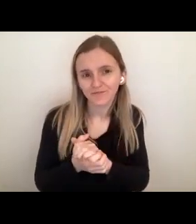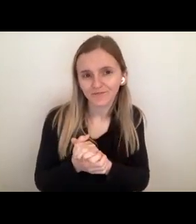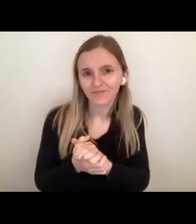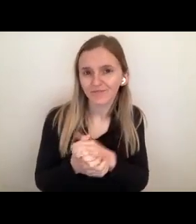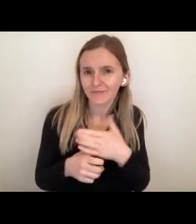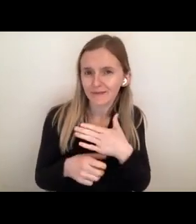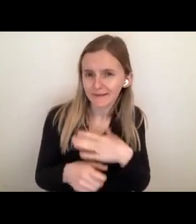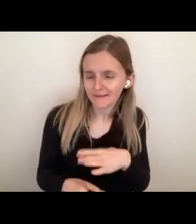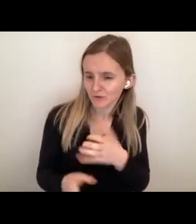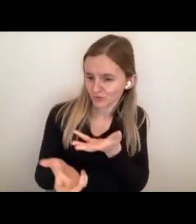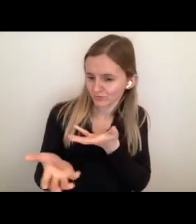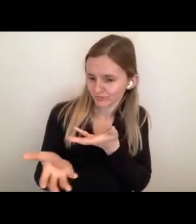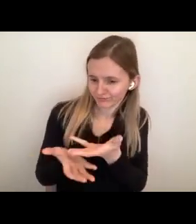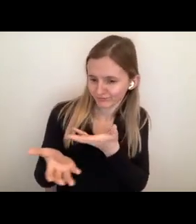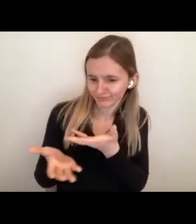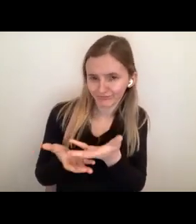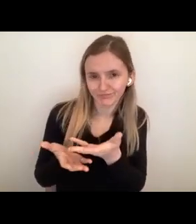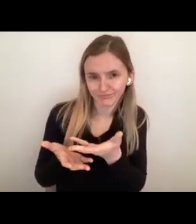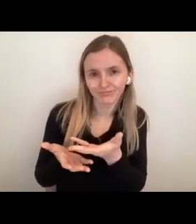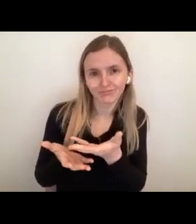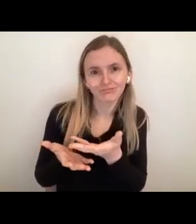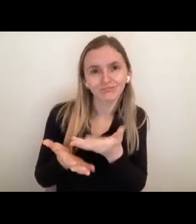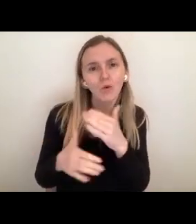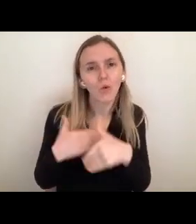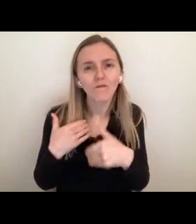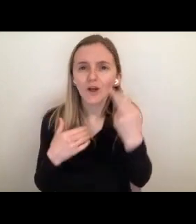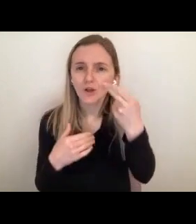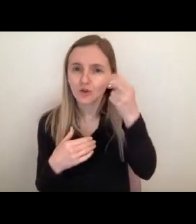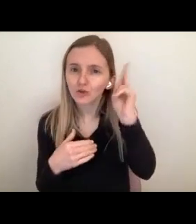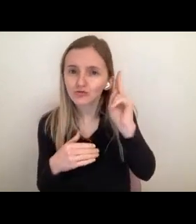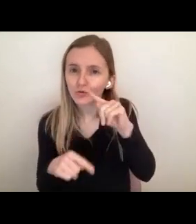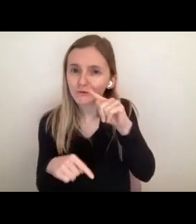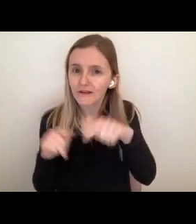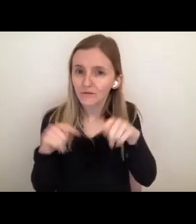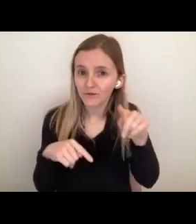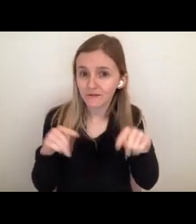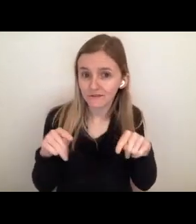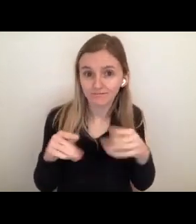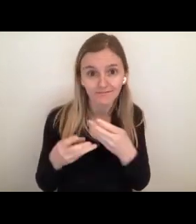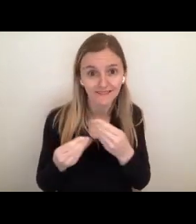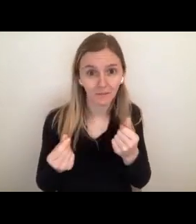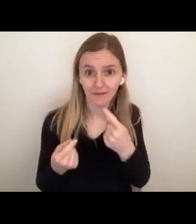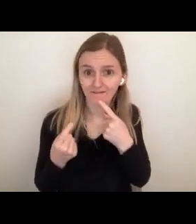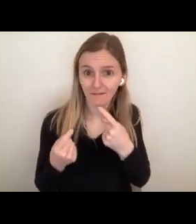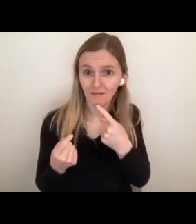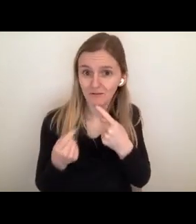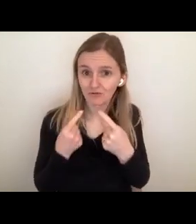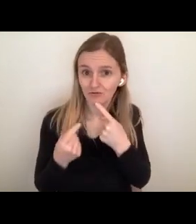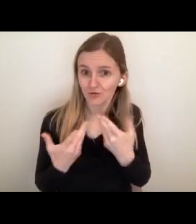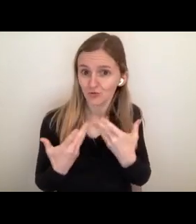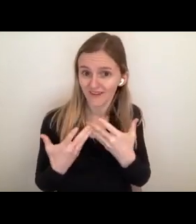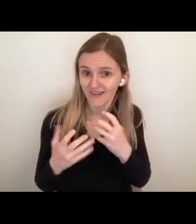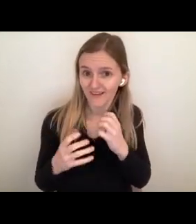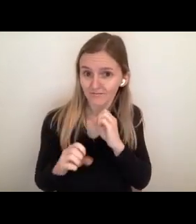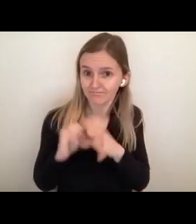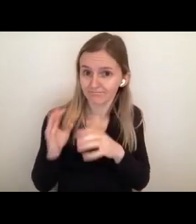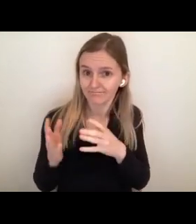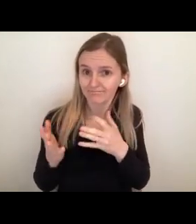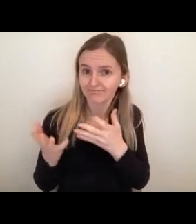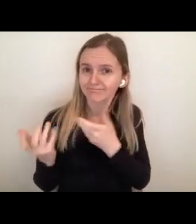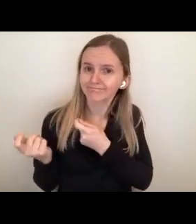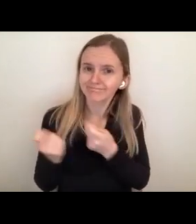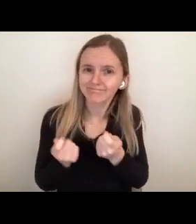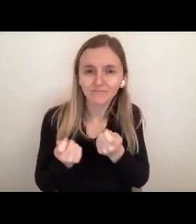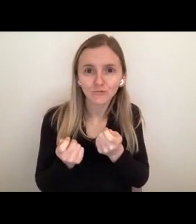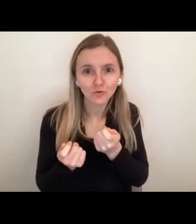neurodiversity and around some of the things that we've spoken about today, and maybe coming to the teacher with that. I think if I